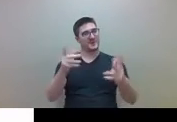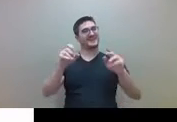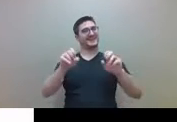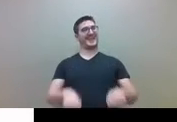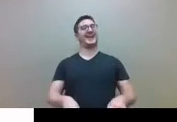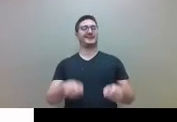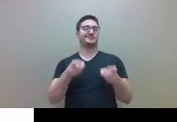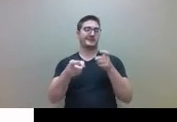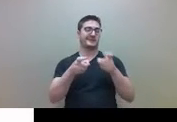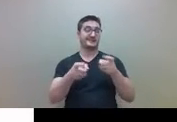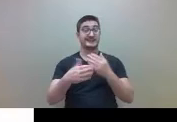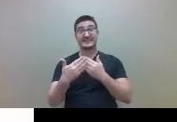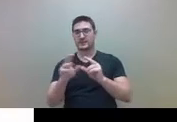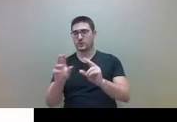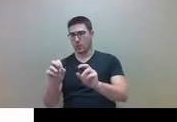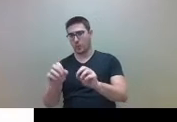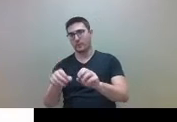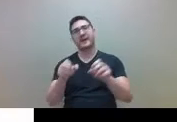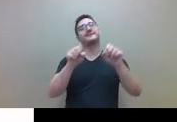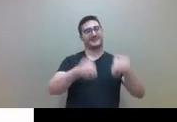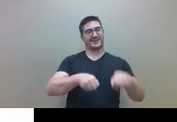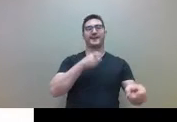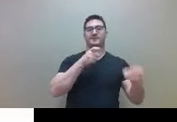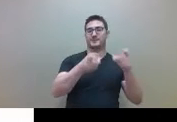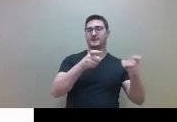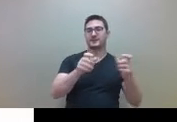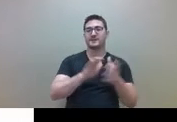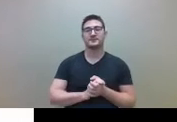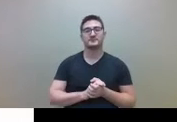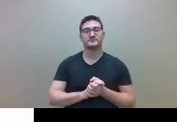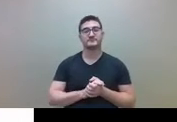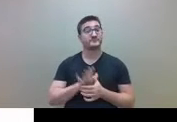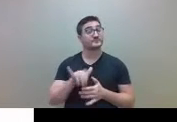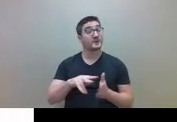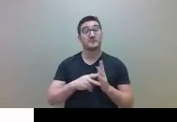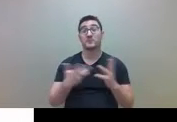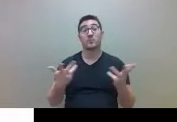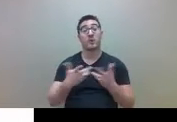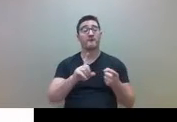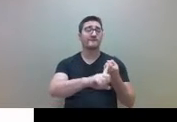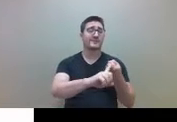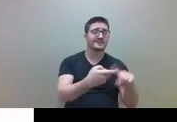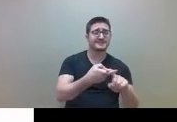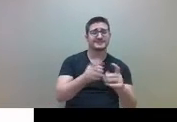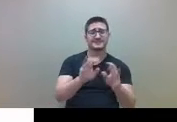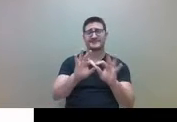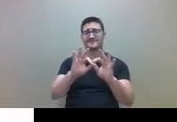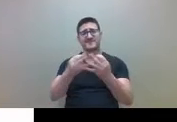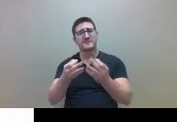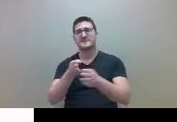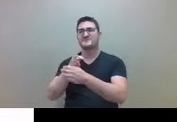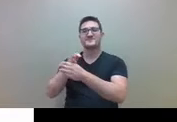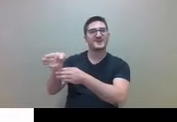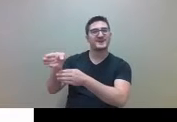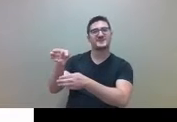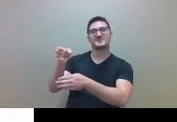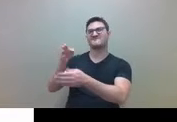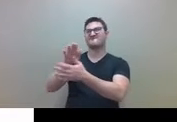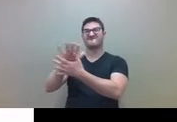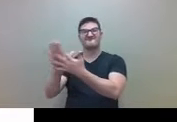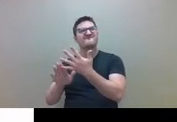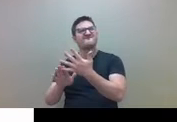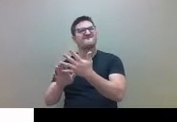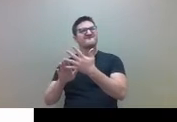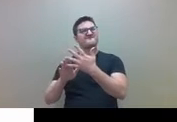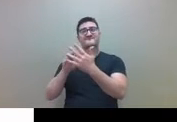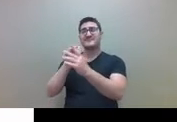your friends, and your community, professionals in the community, to prevent a snowball effect.